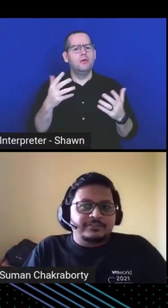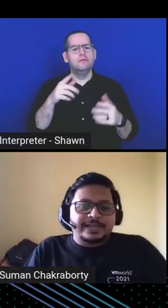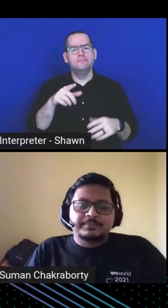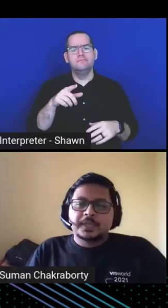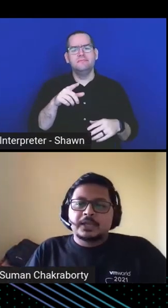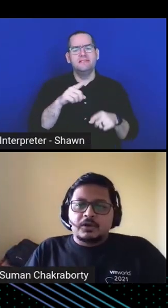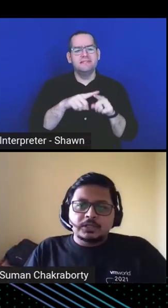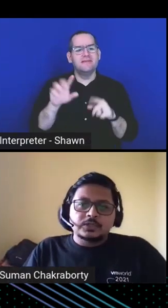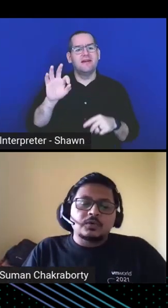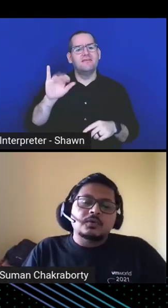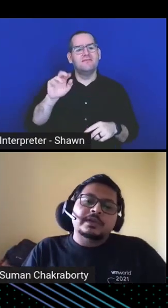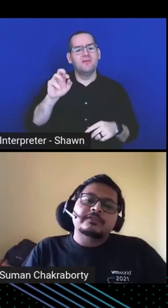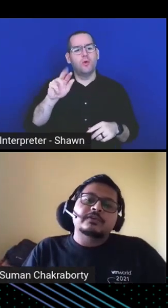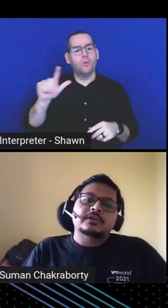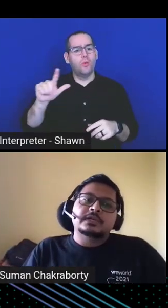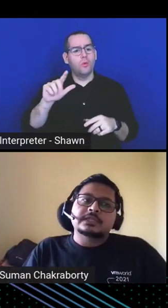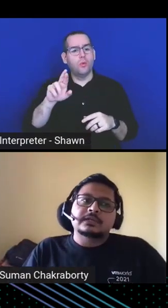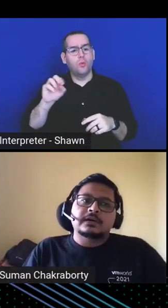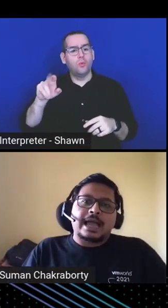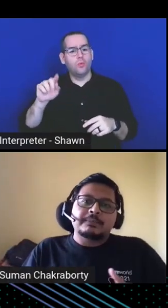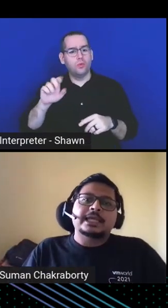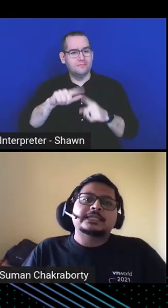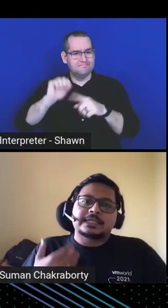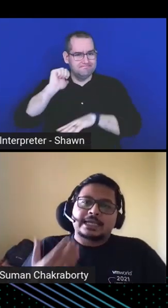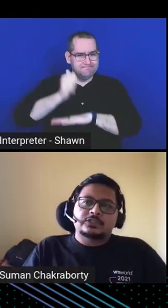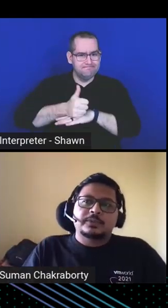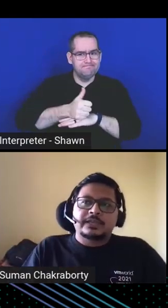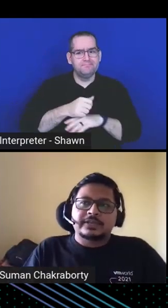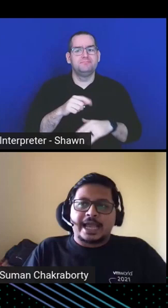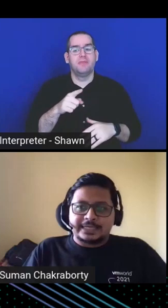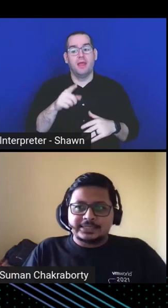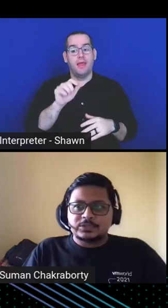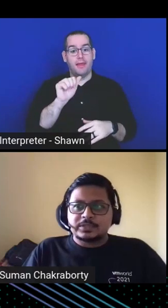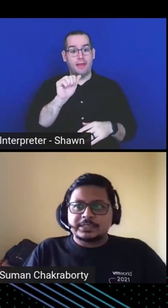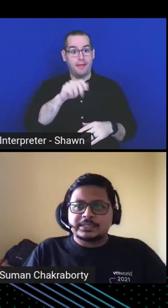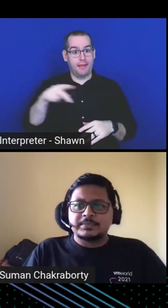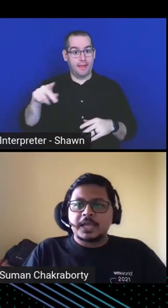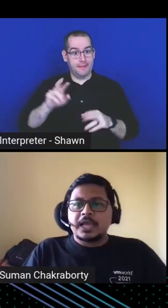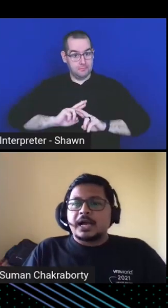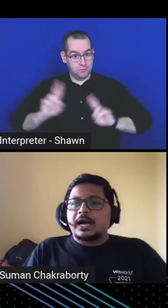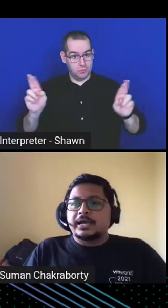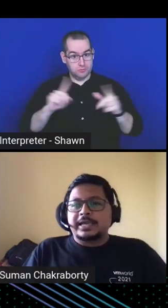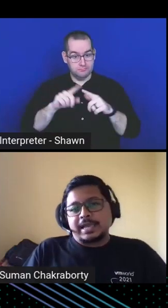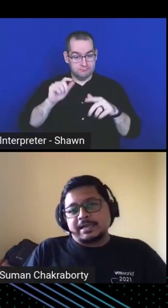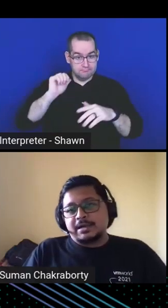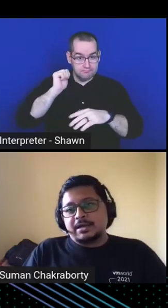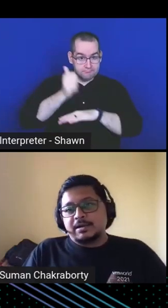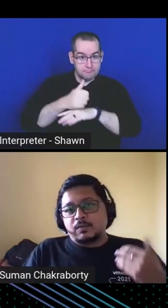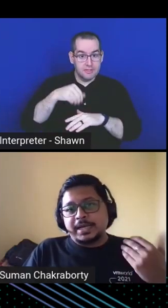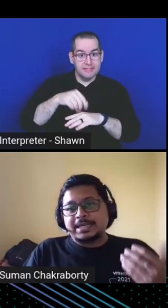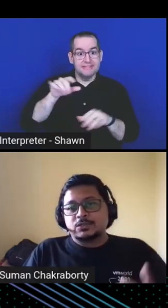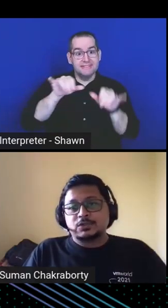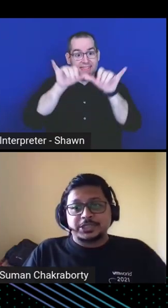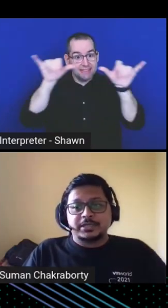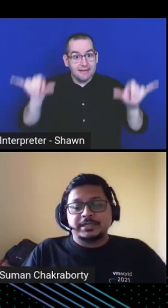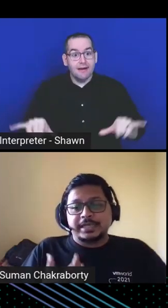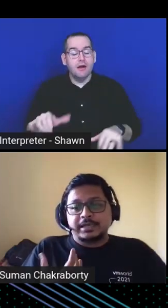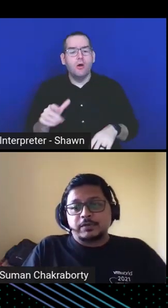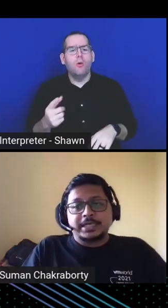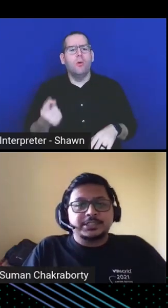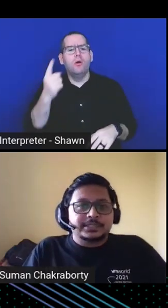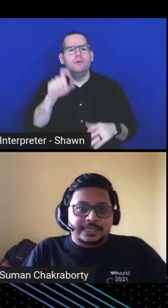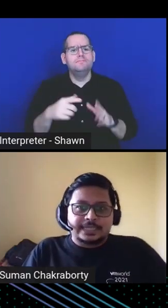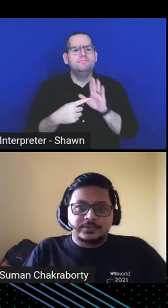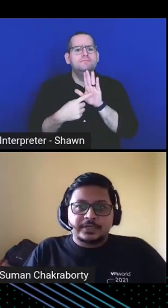to be defined. Also, whenever the application has to be given access to the system, one has to share